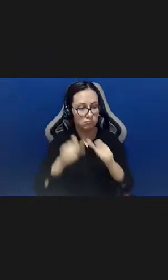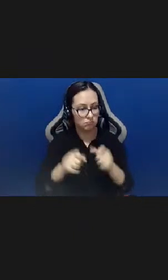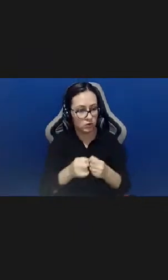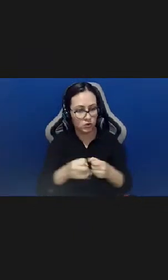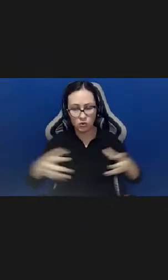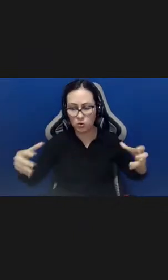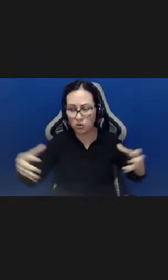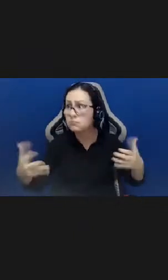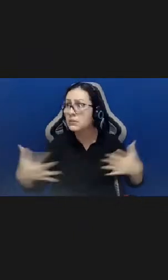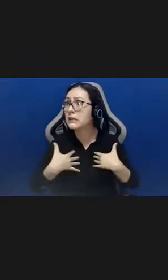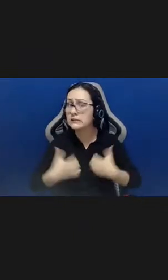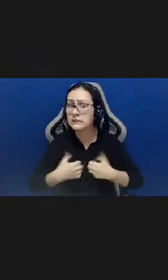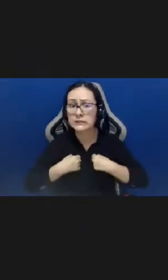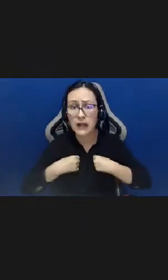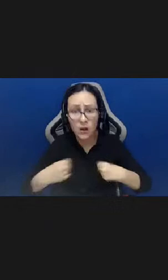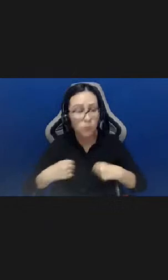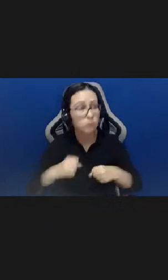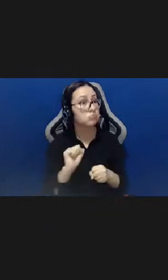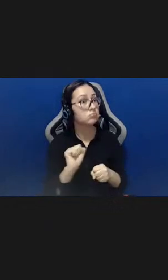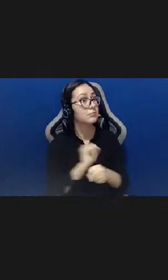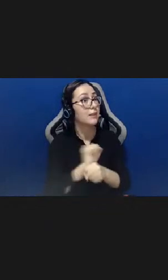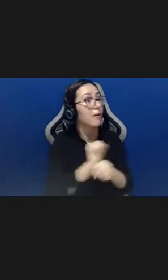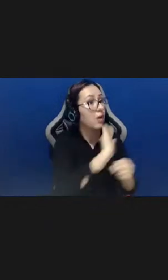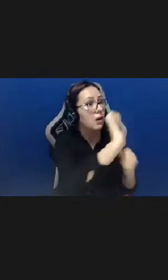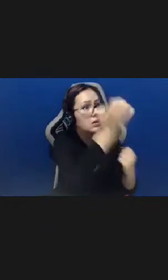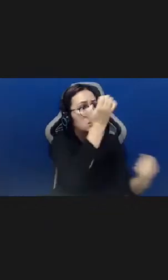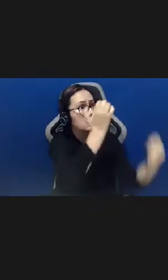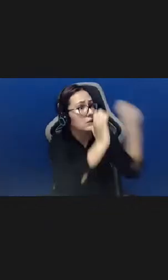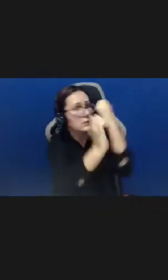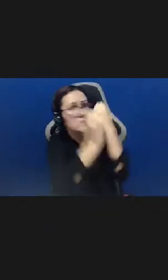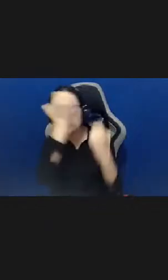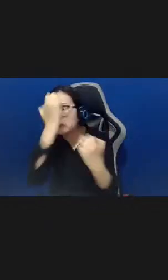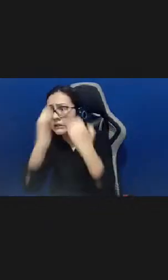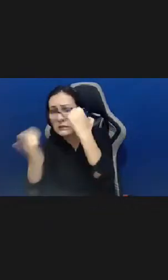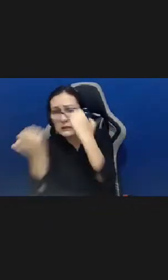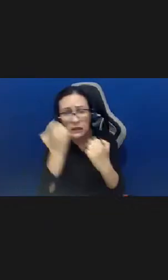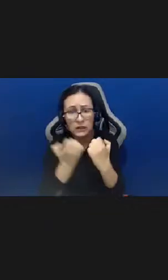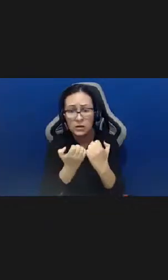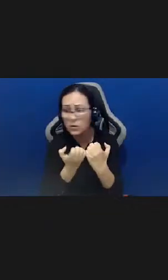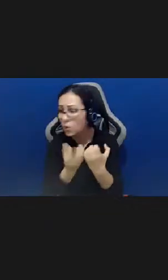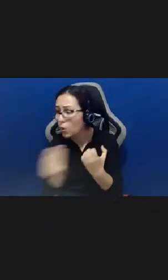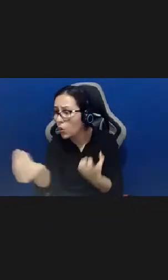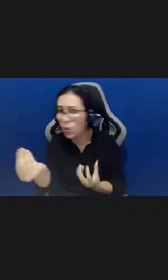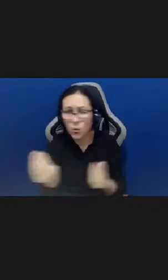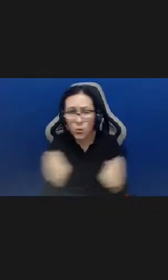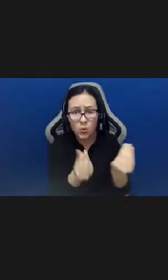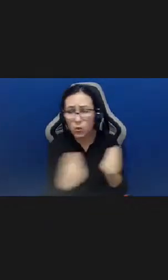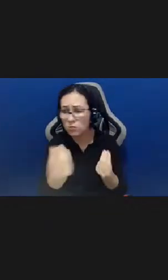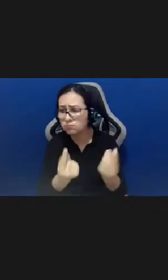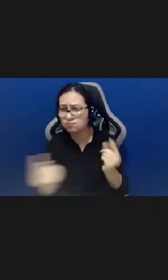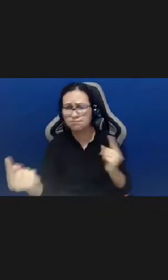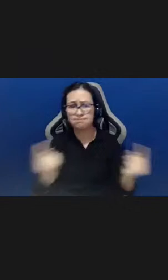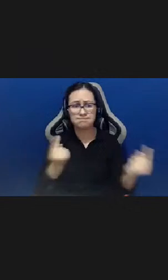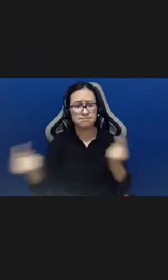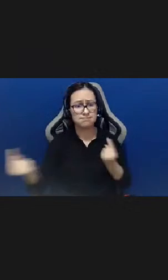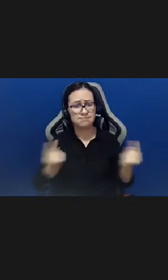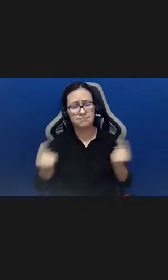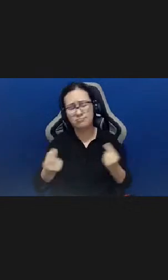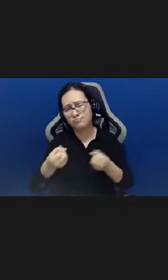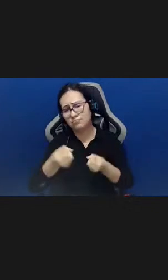we can expect an increase in depression, suicide, anxiety, etc. Then we have people